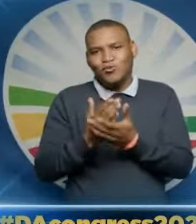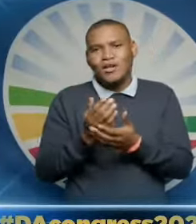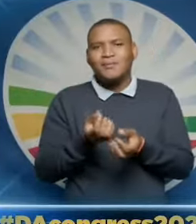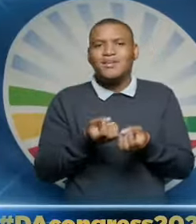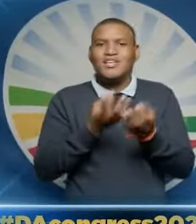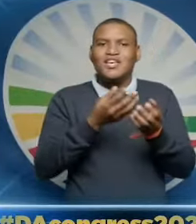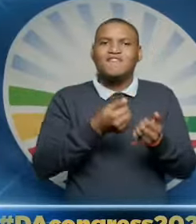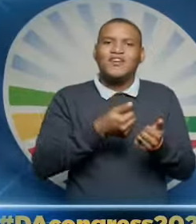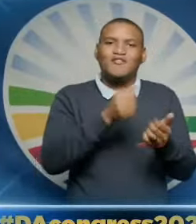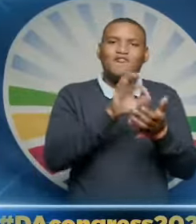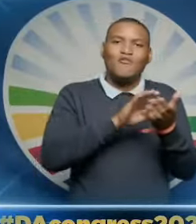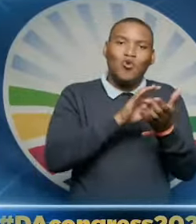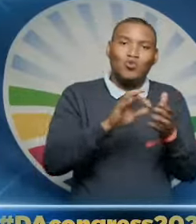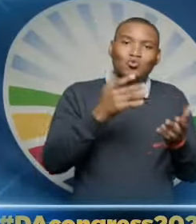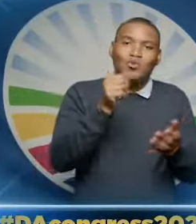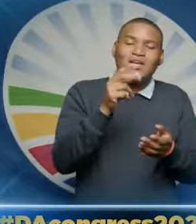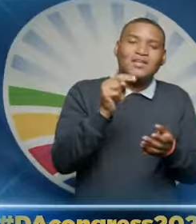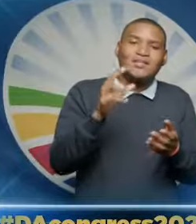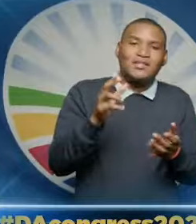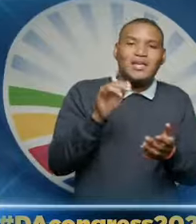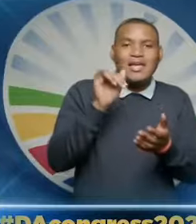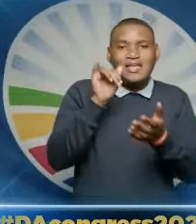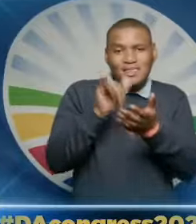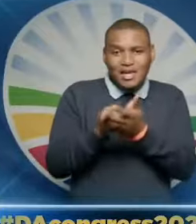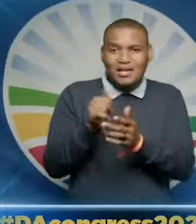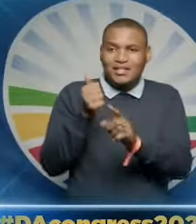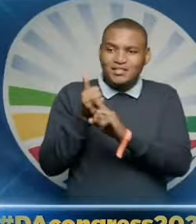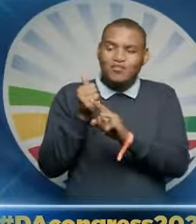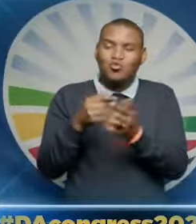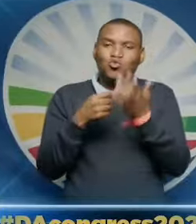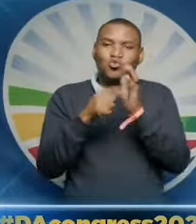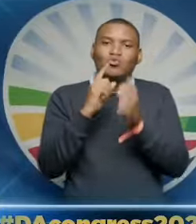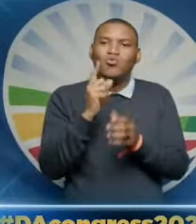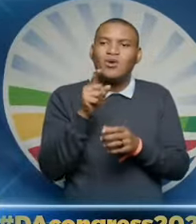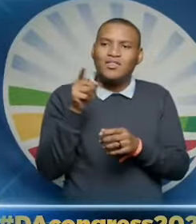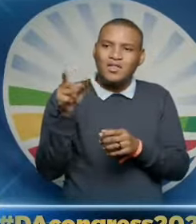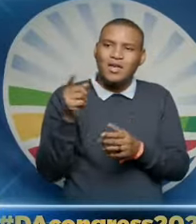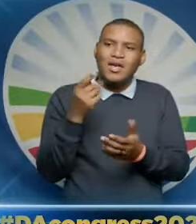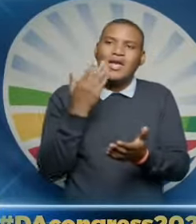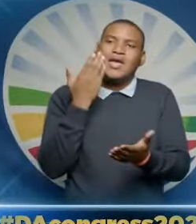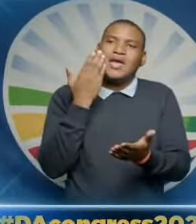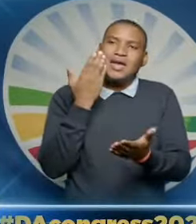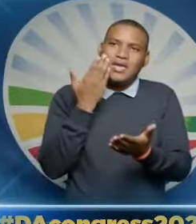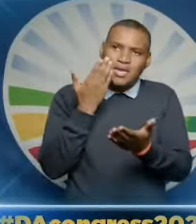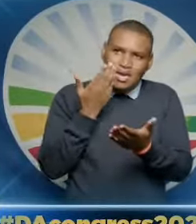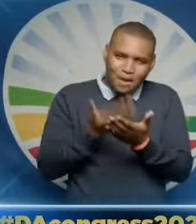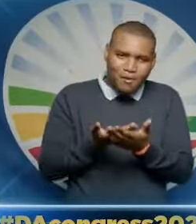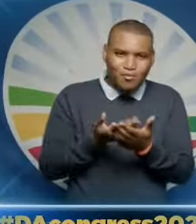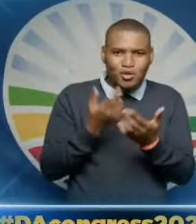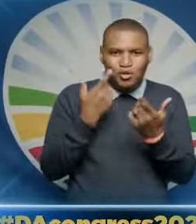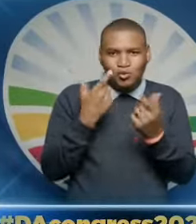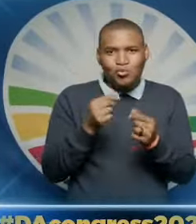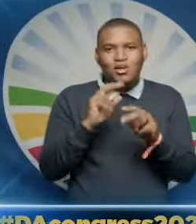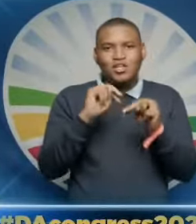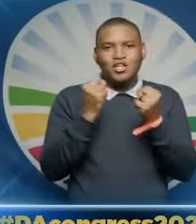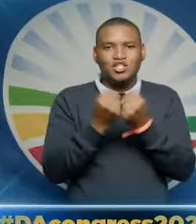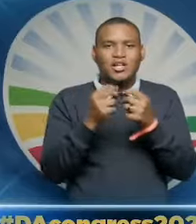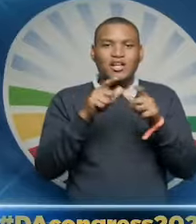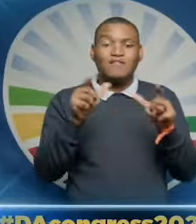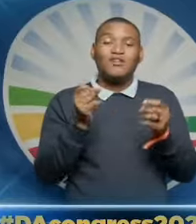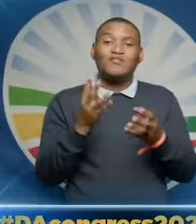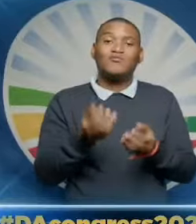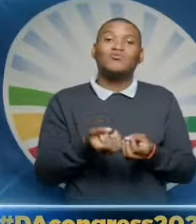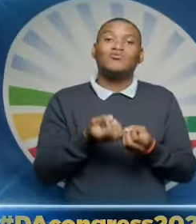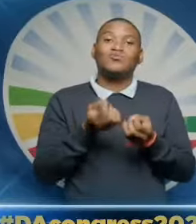back to the ANC. That in and of itself will show you what they are capable of doing at a national level if you